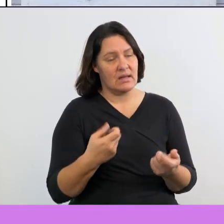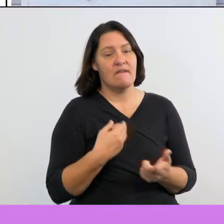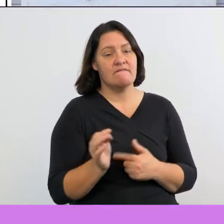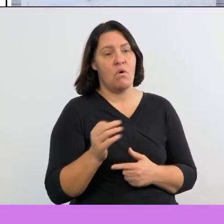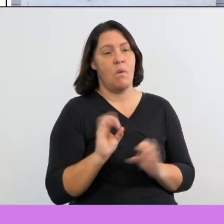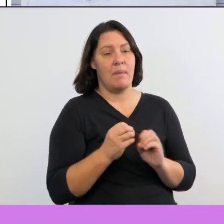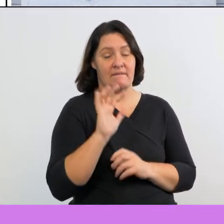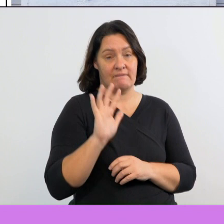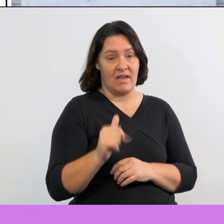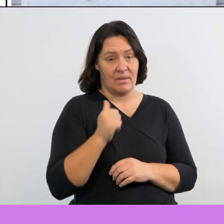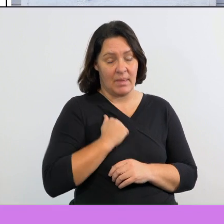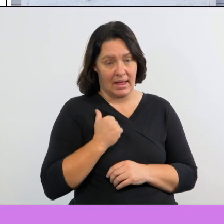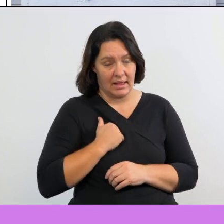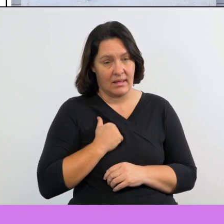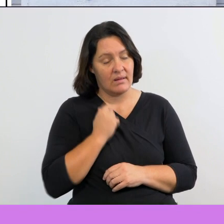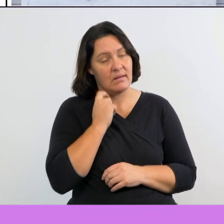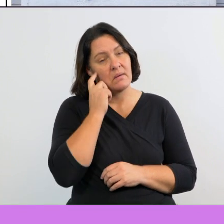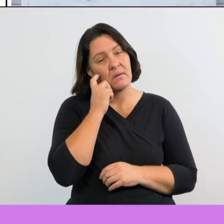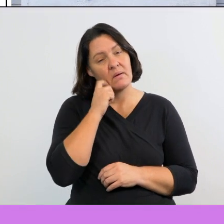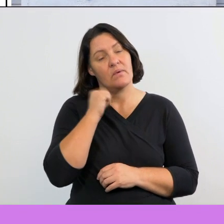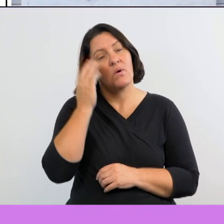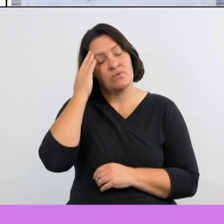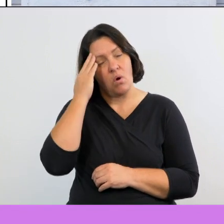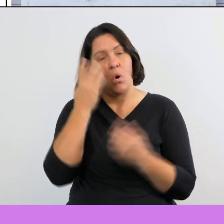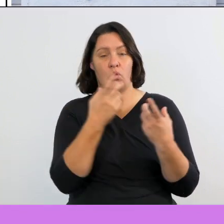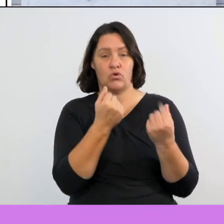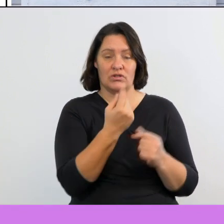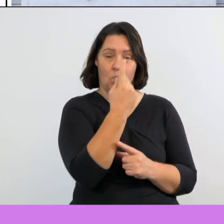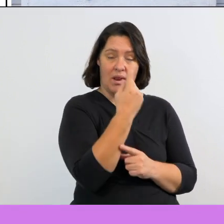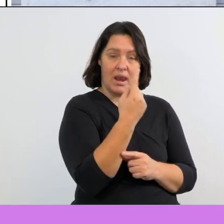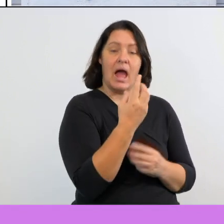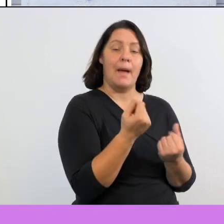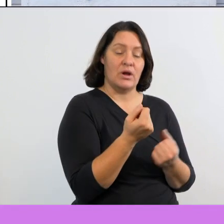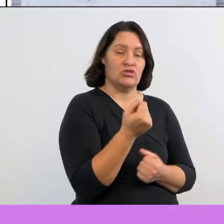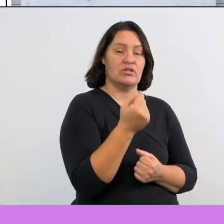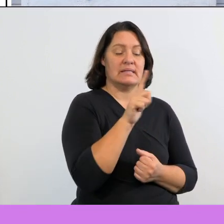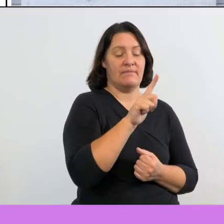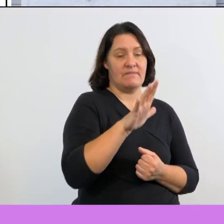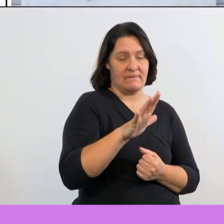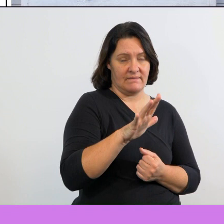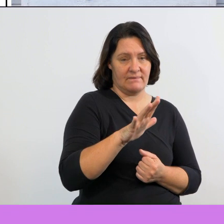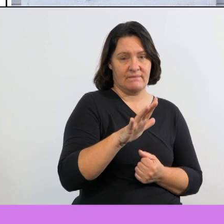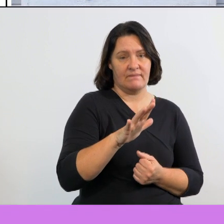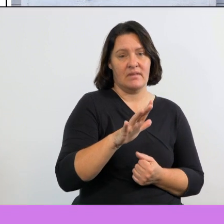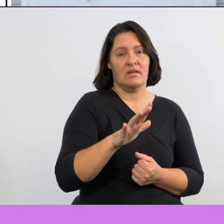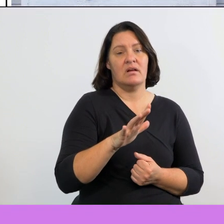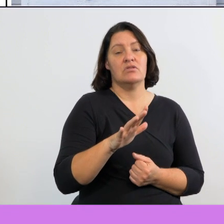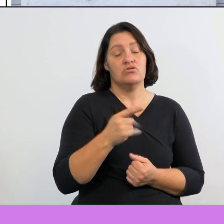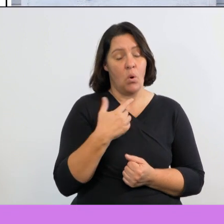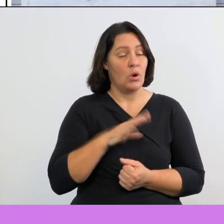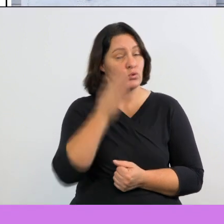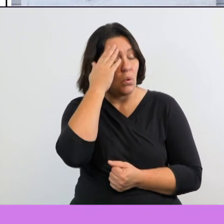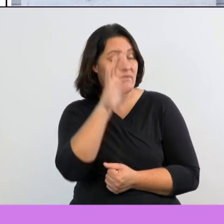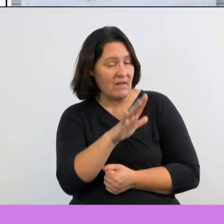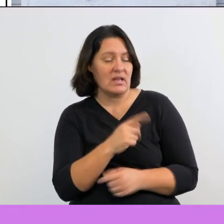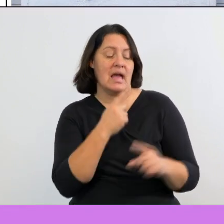expense for making 5 bags, first of all, we know the cost of making 1 bag is 75 rand. This time I'm referring